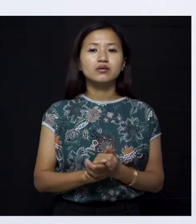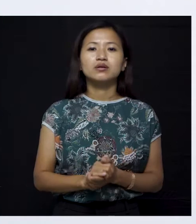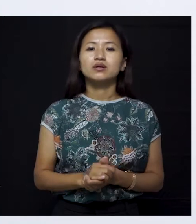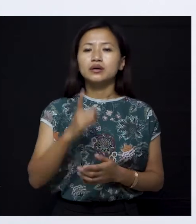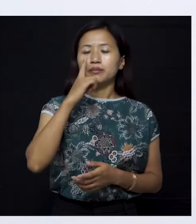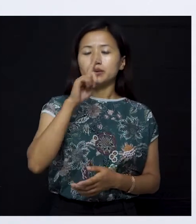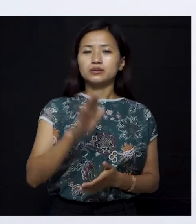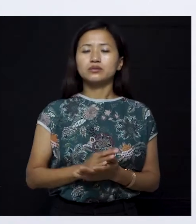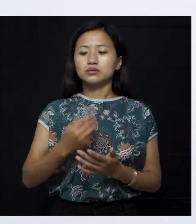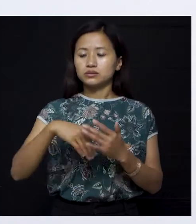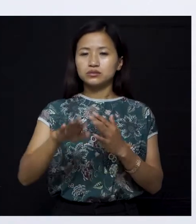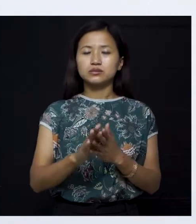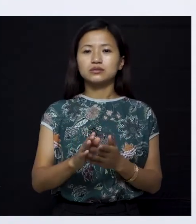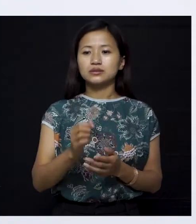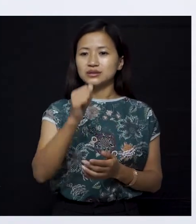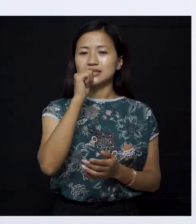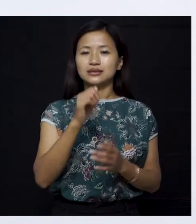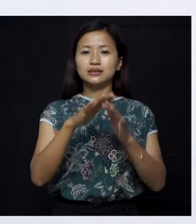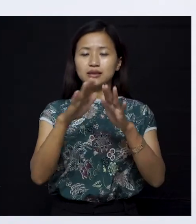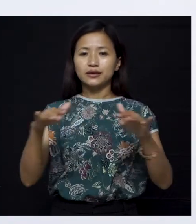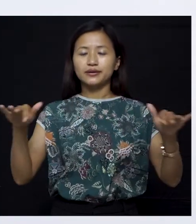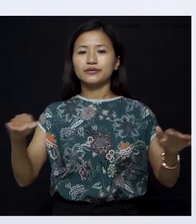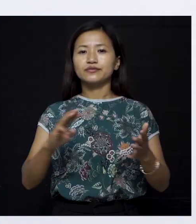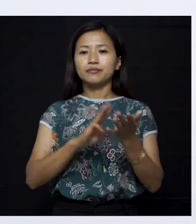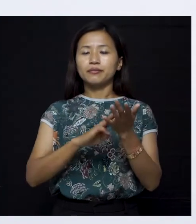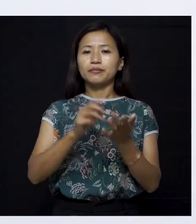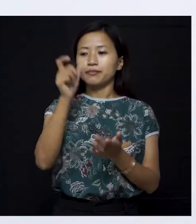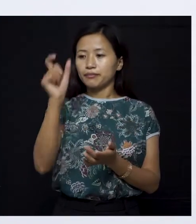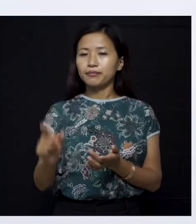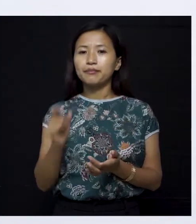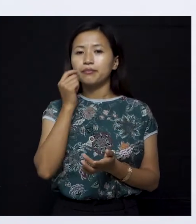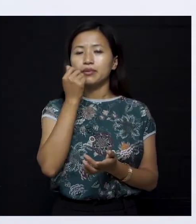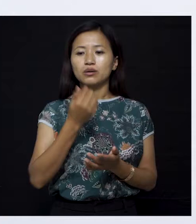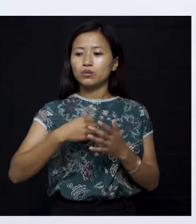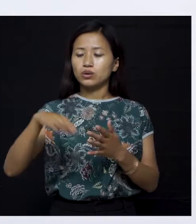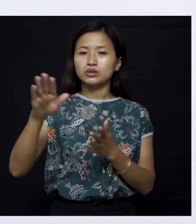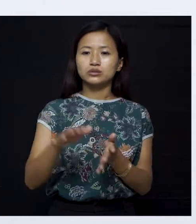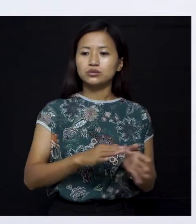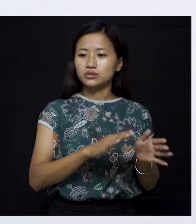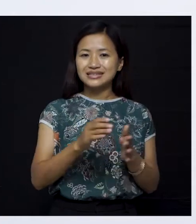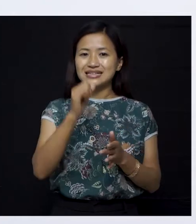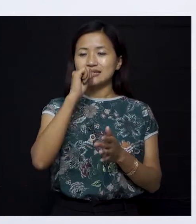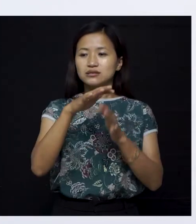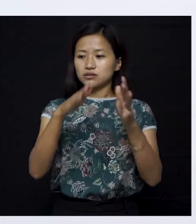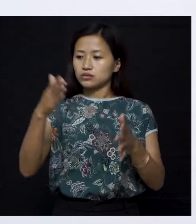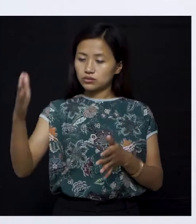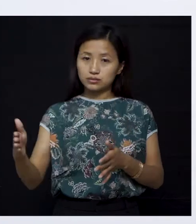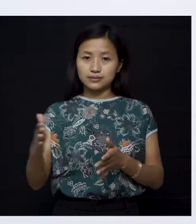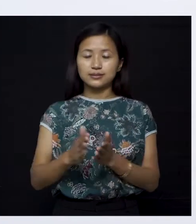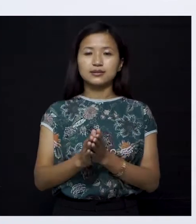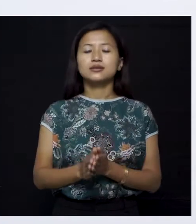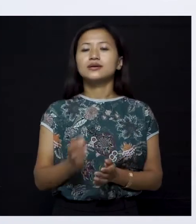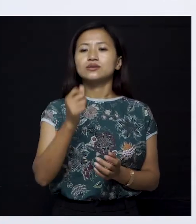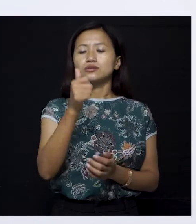mother would go down to the sea every day to check if Michael's body is washed to the shore or not, okay? As we have discussed, it would